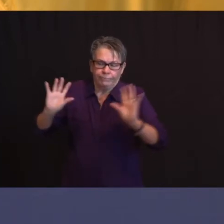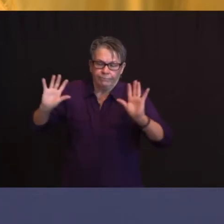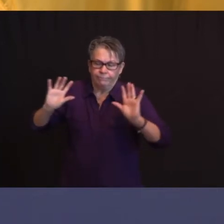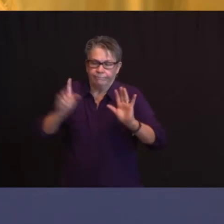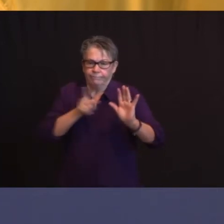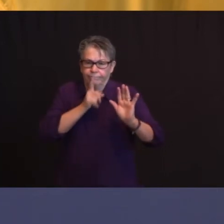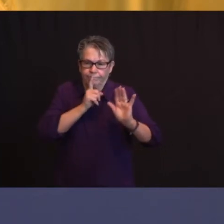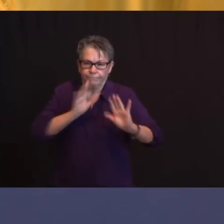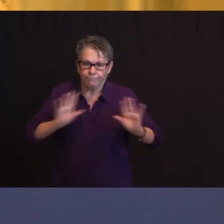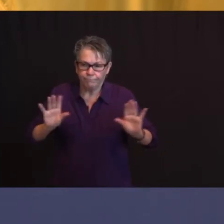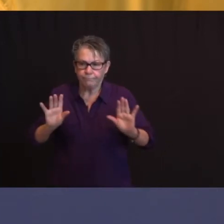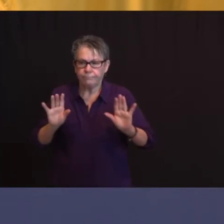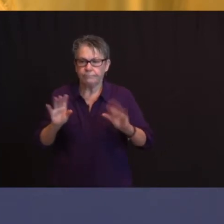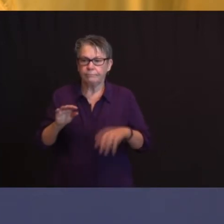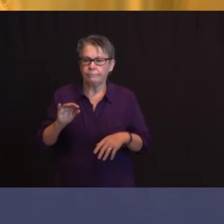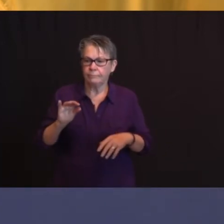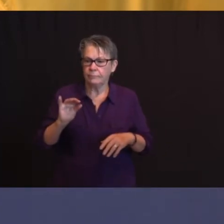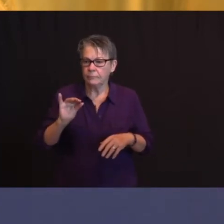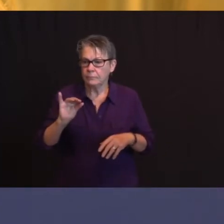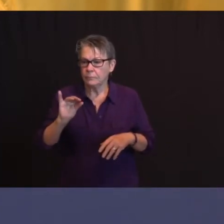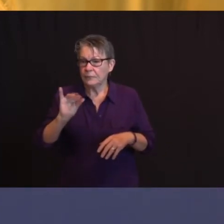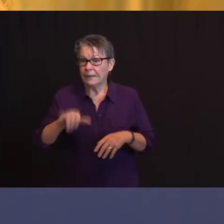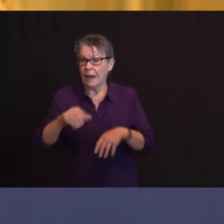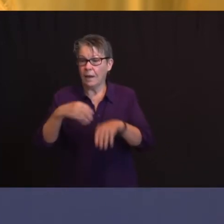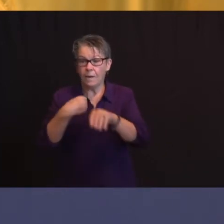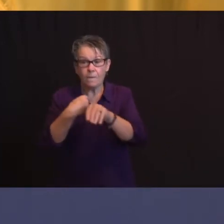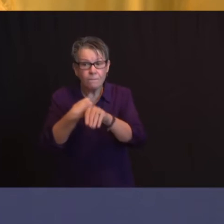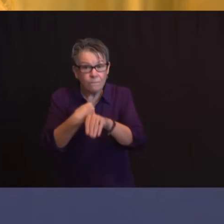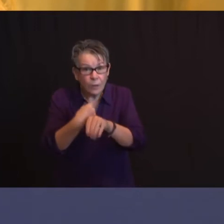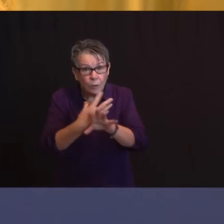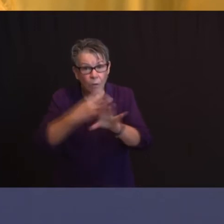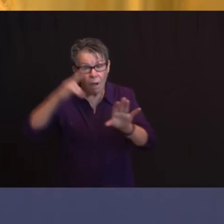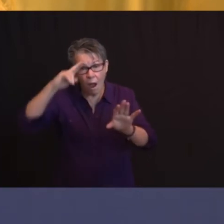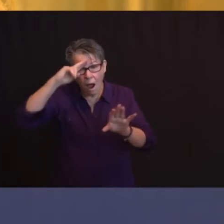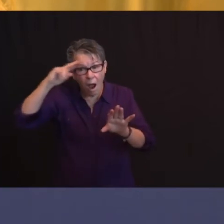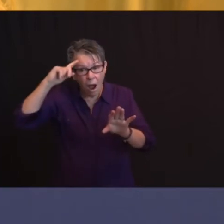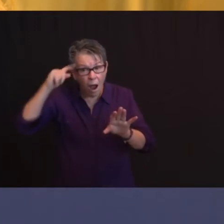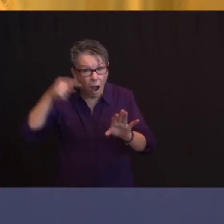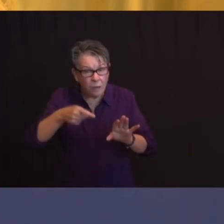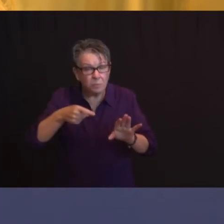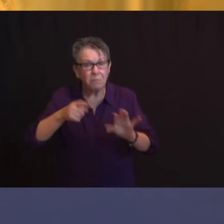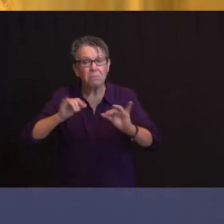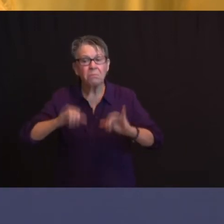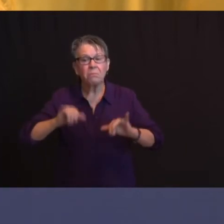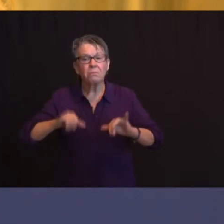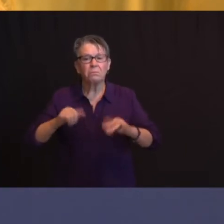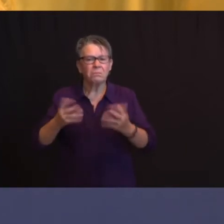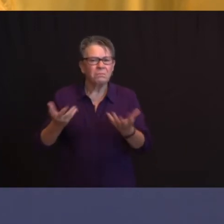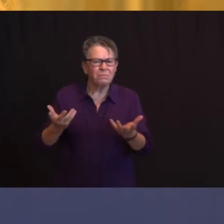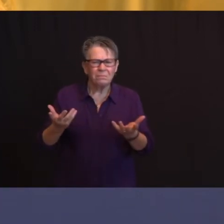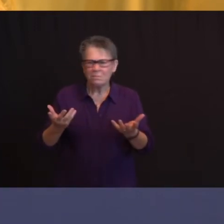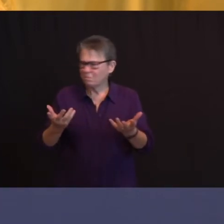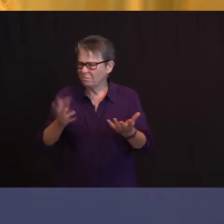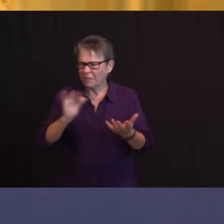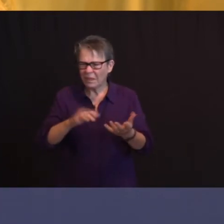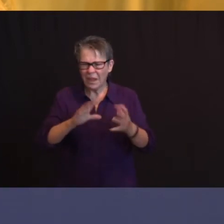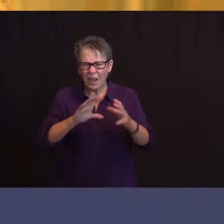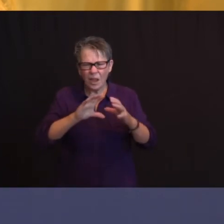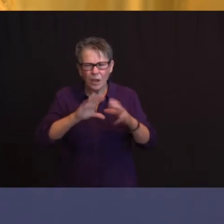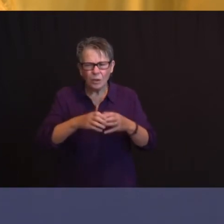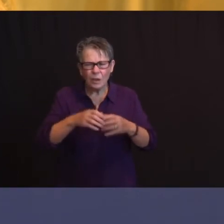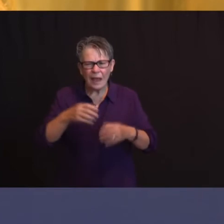but Paramel and Mahan and I will follow up on that. Deb White, who is the outstanding leader of HPAE. I'm in